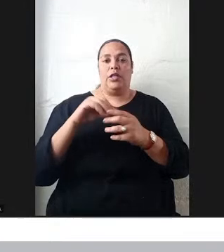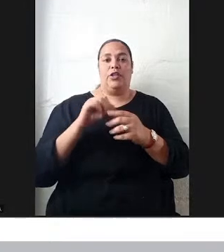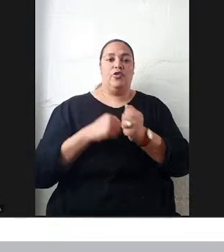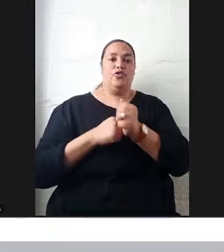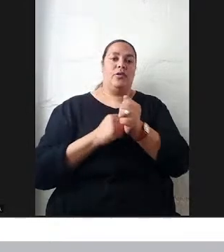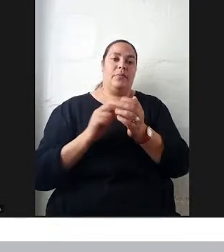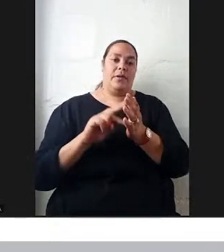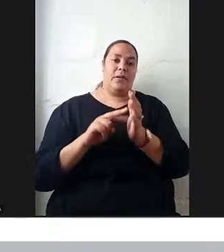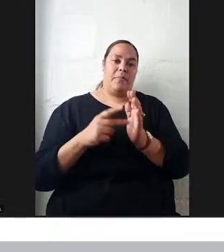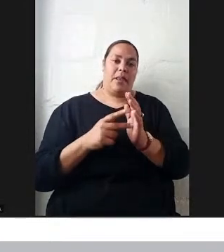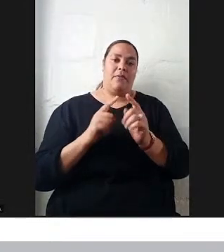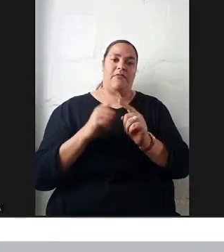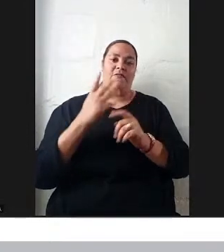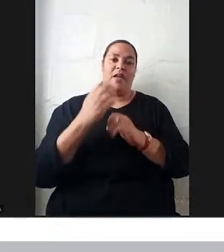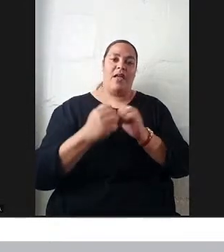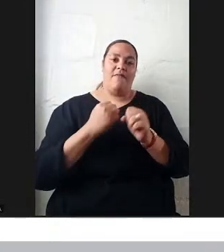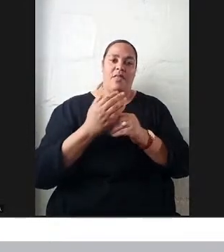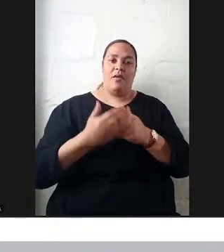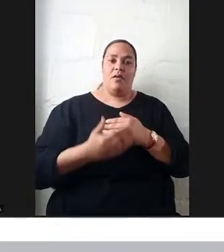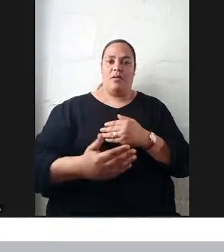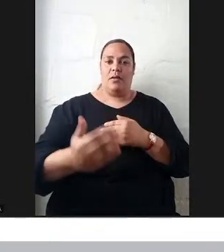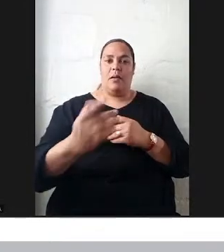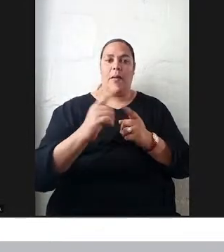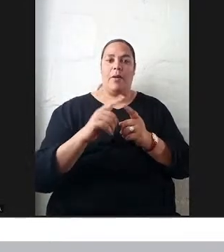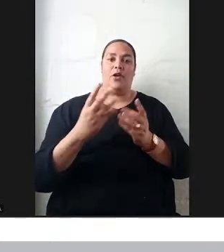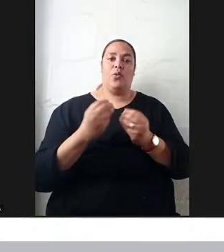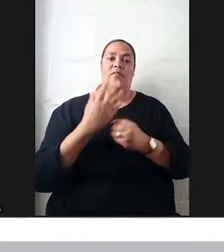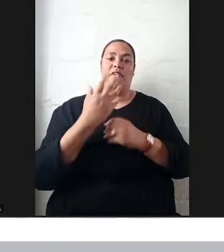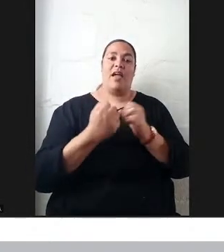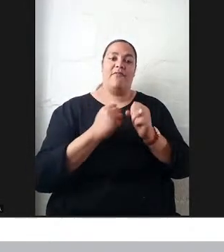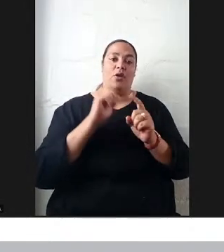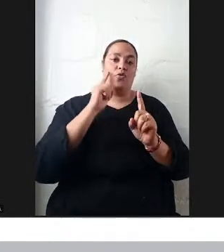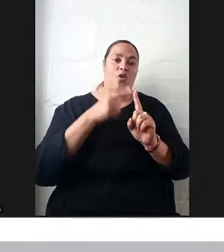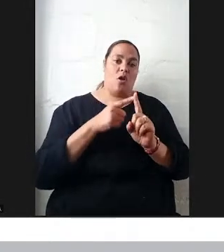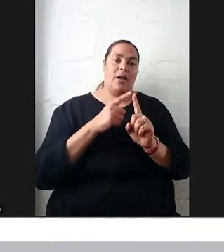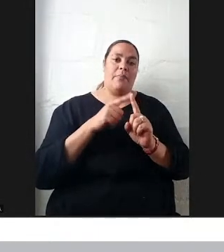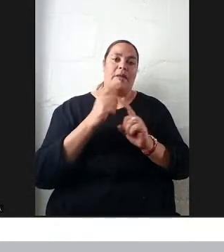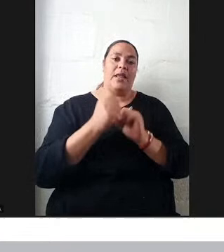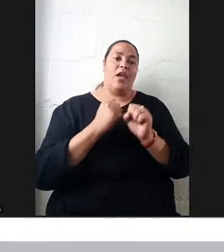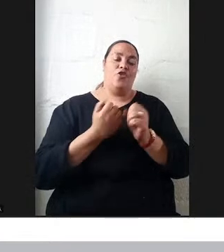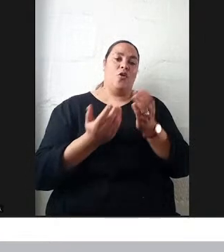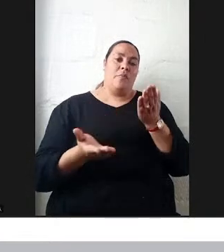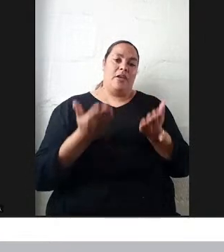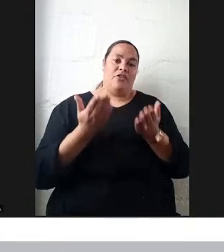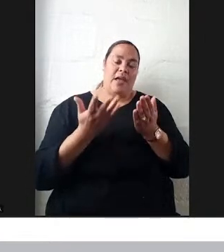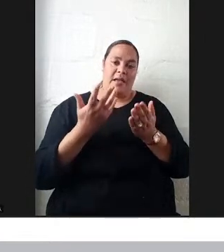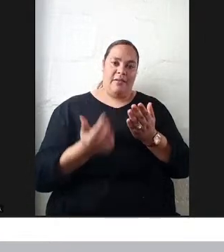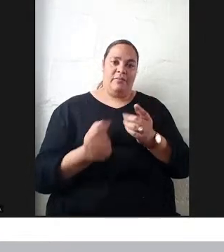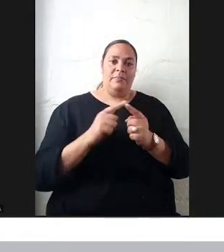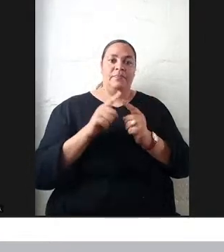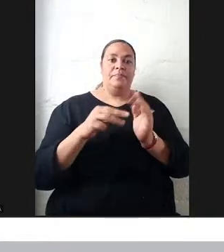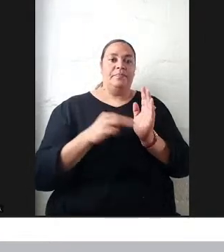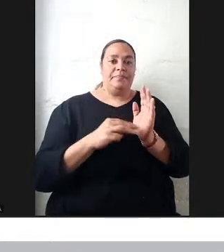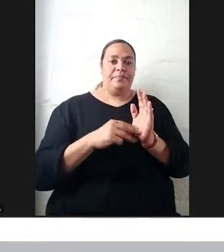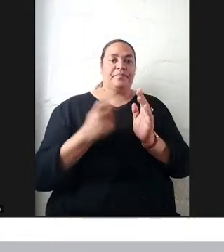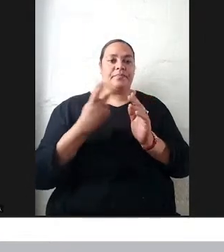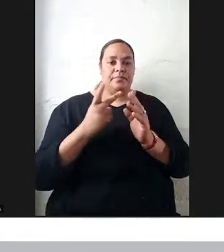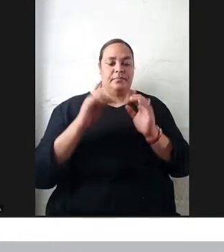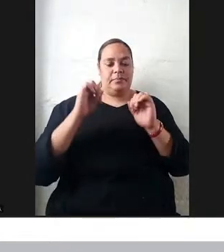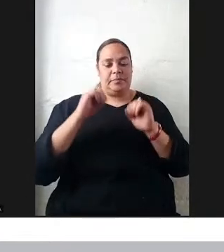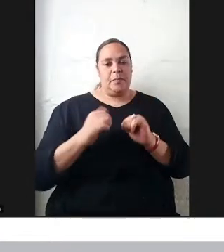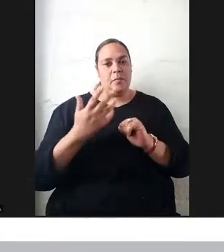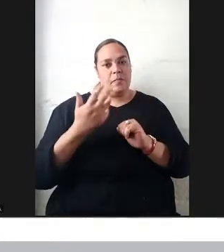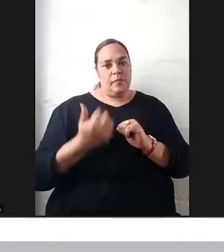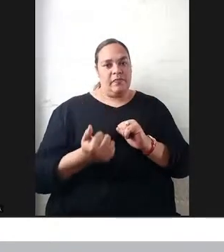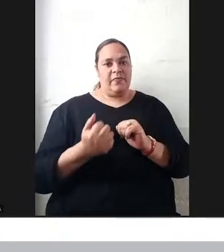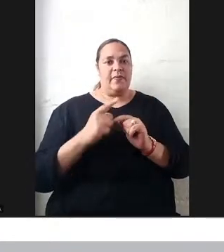5 year period, with a 5 year target and then annual measurements. The model was also agreed upon. It's a